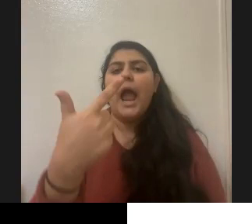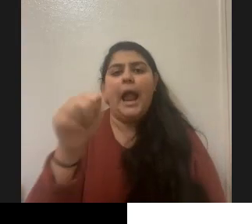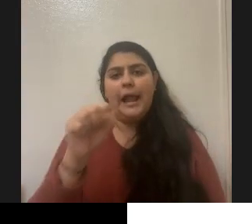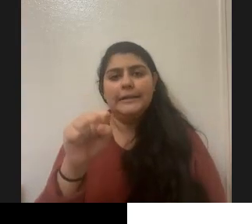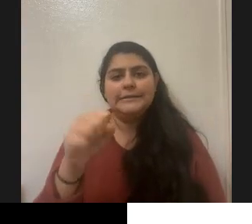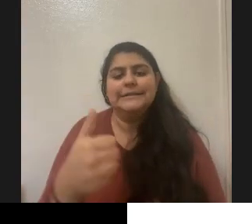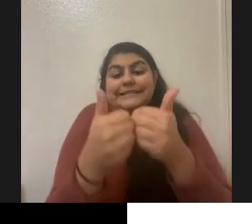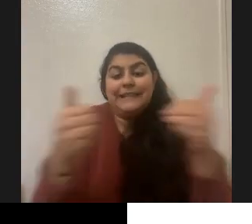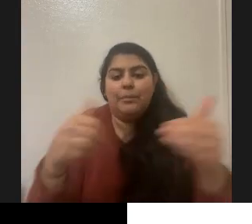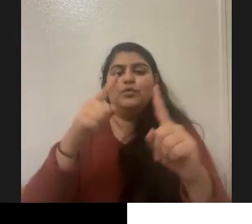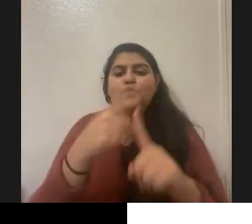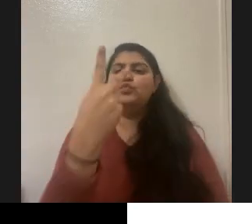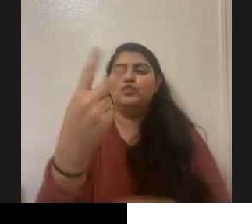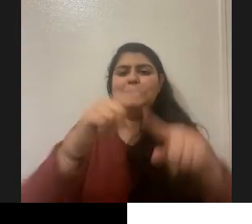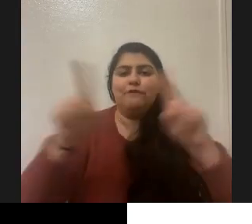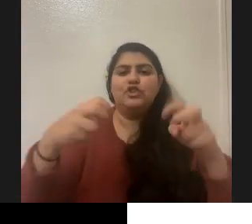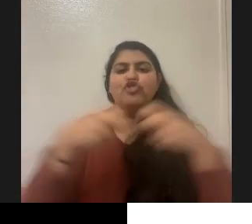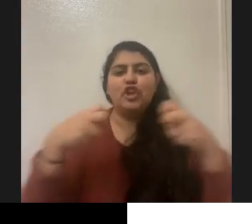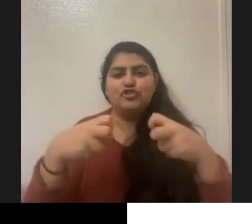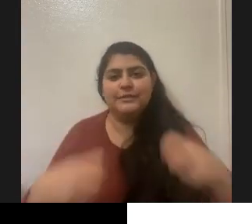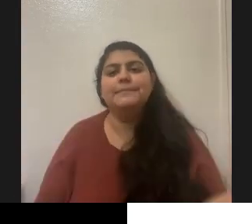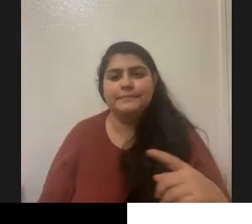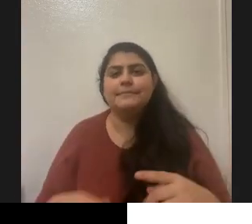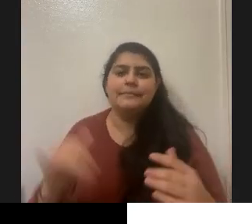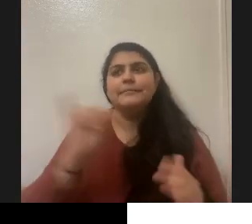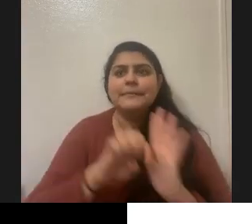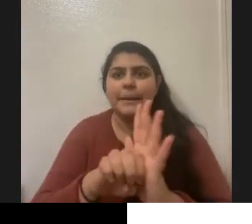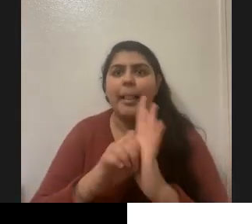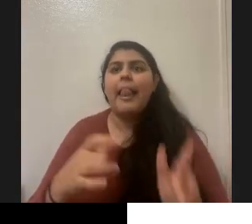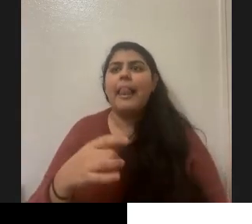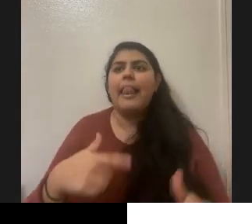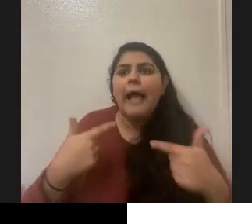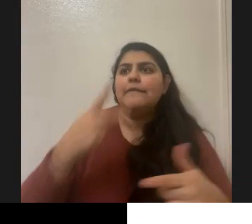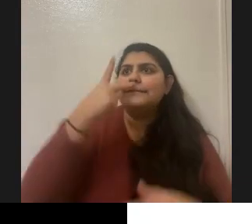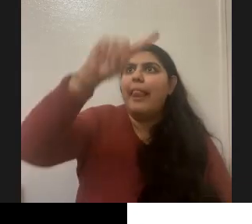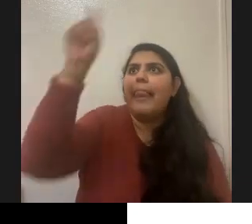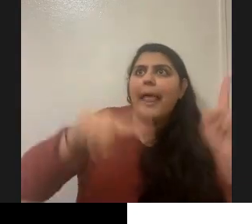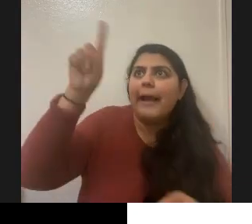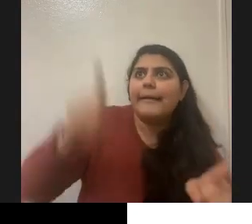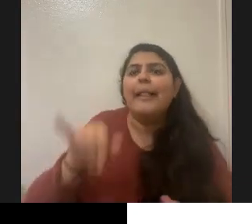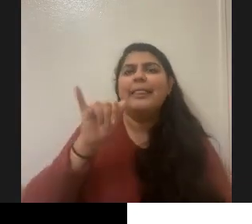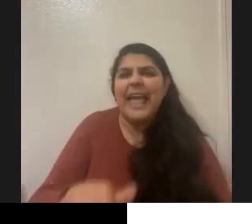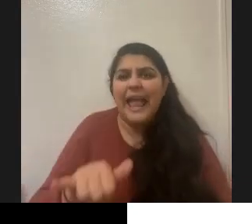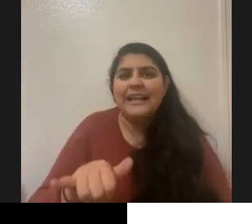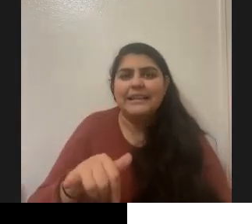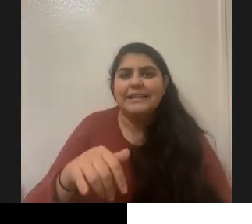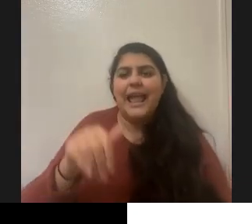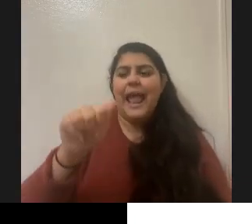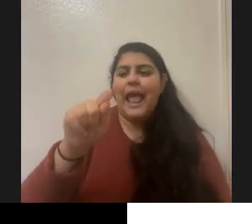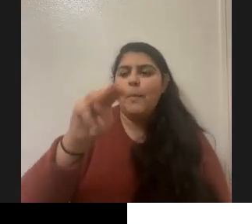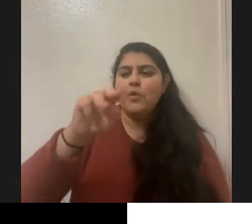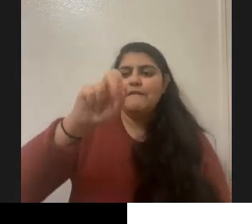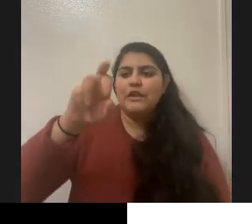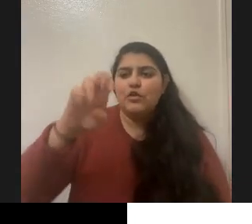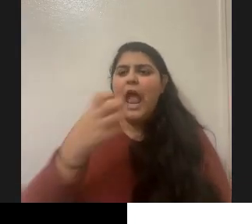separated into these two charges. So for example, in real life, you can see it in lightning. So, you know, you heat up the atmosphere really, really hot through that